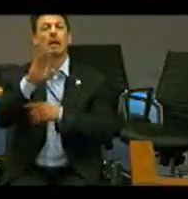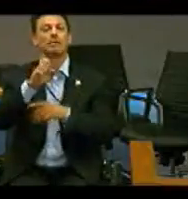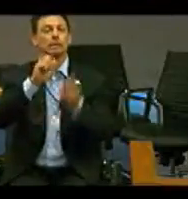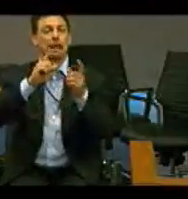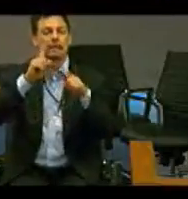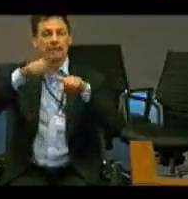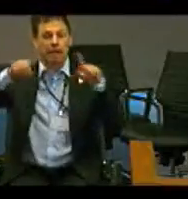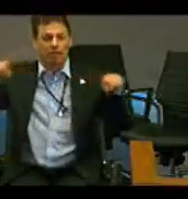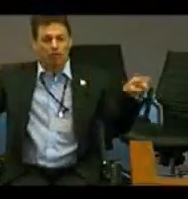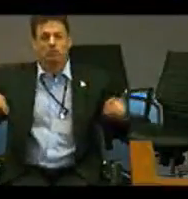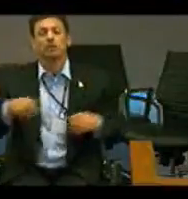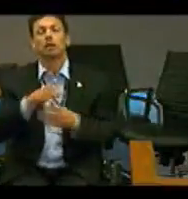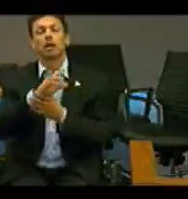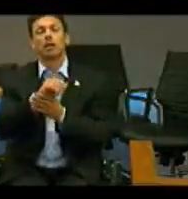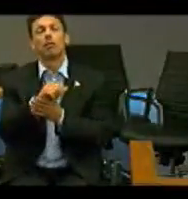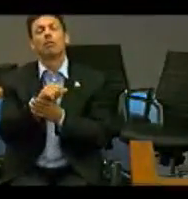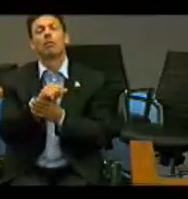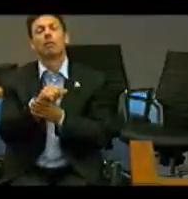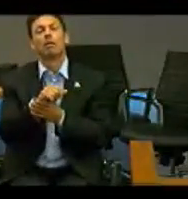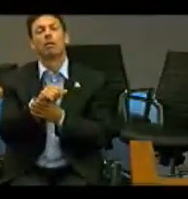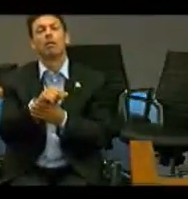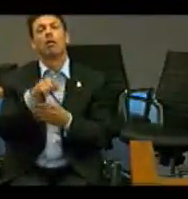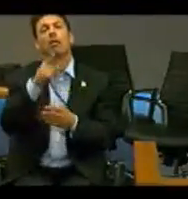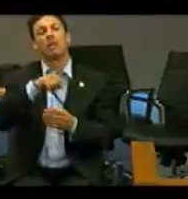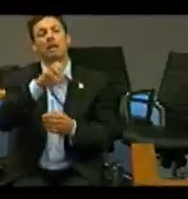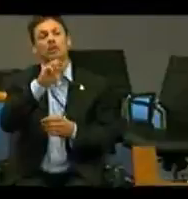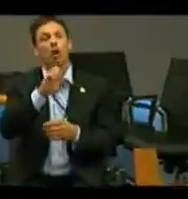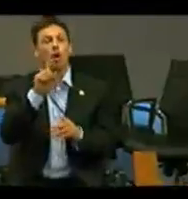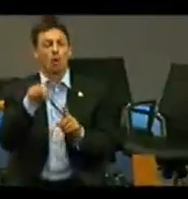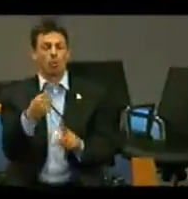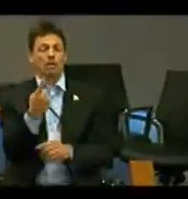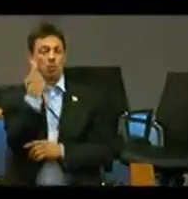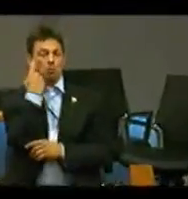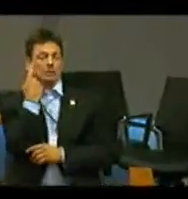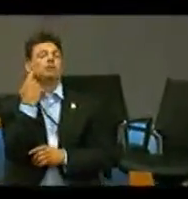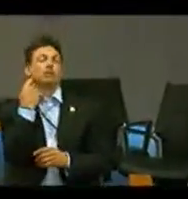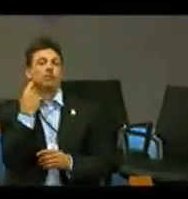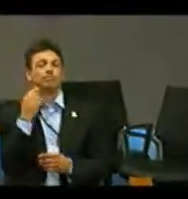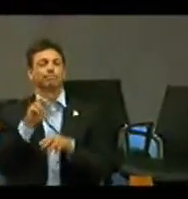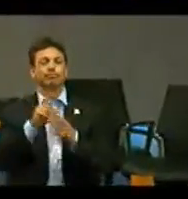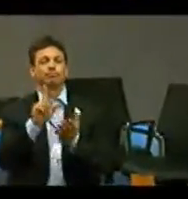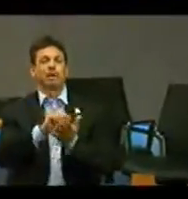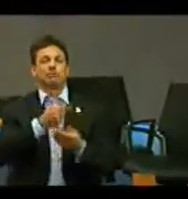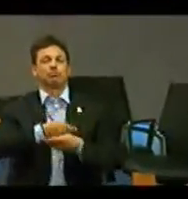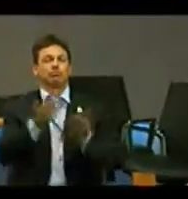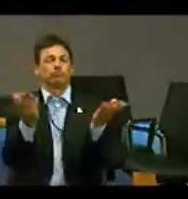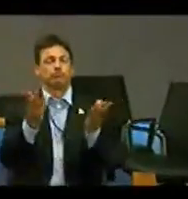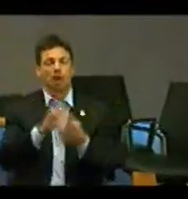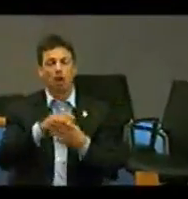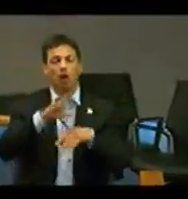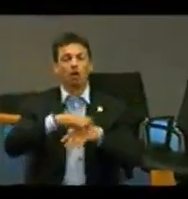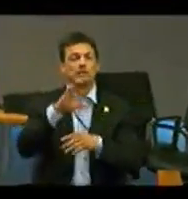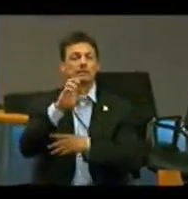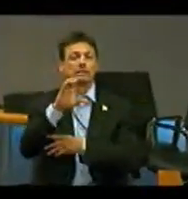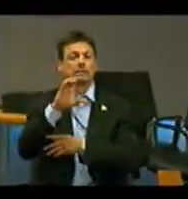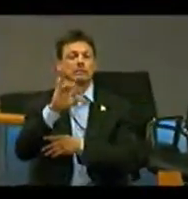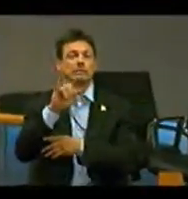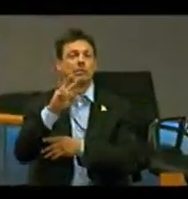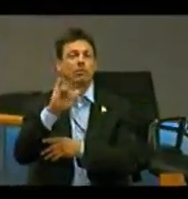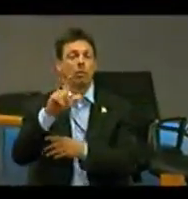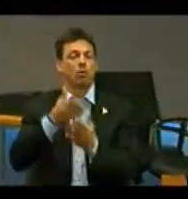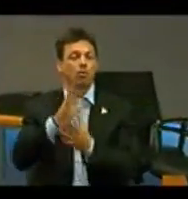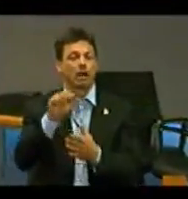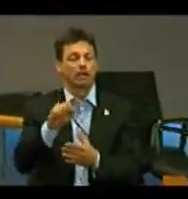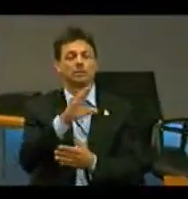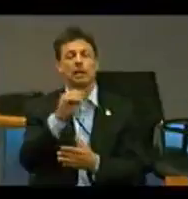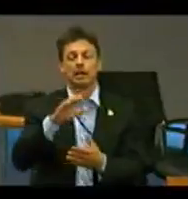Department disparate impact work. These are only the most recent publication-specific Commission reviews on the topic of civil rights and school discipline. The